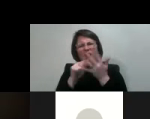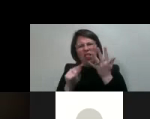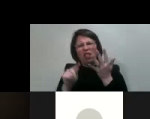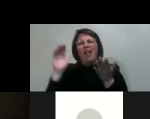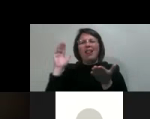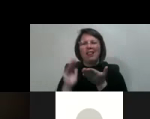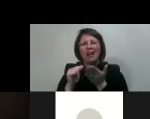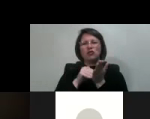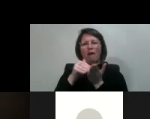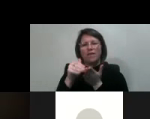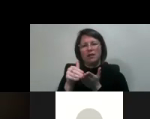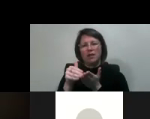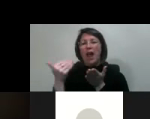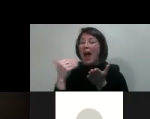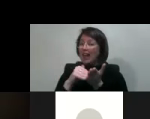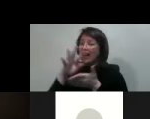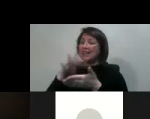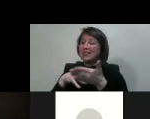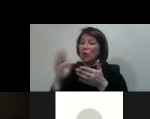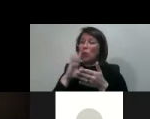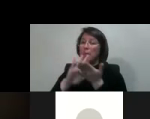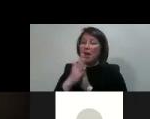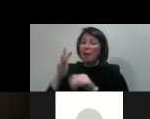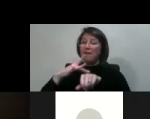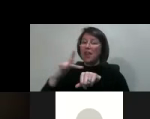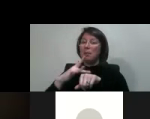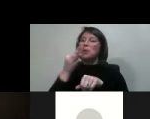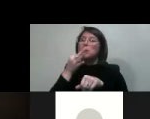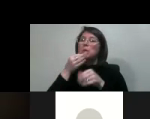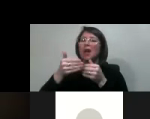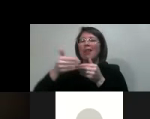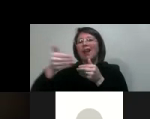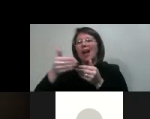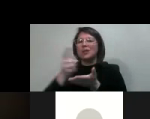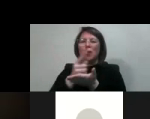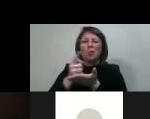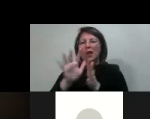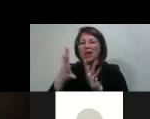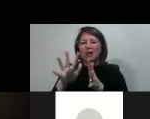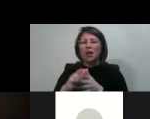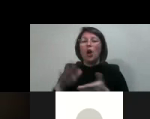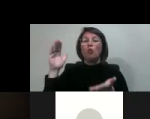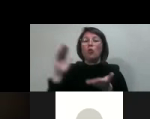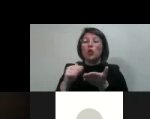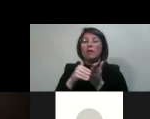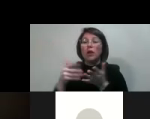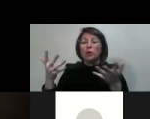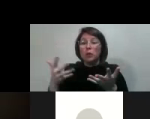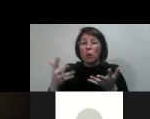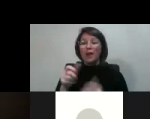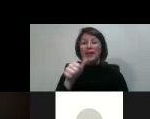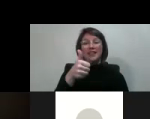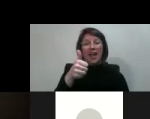reducing frequency. And again, the schedule should be available online in the next week or so. And the routes that we're reducing frequency, that's the